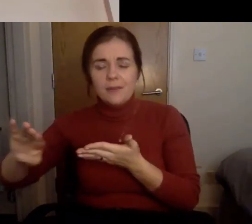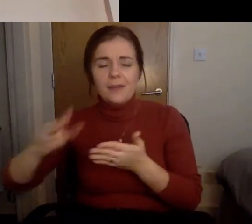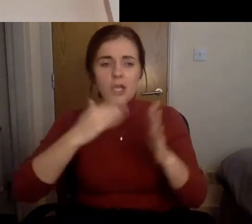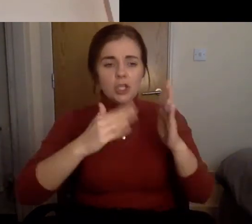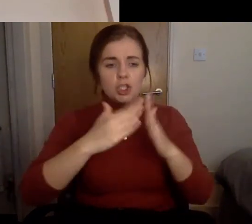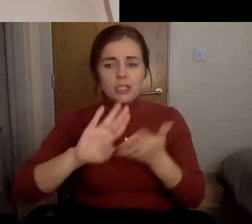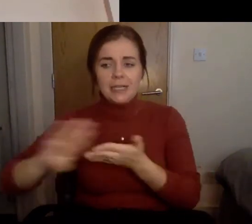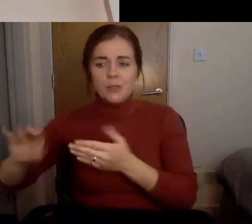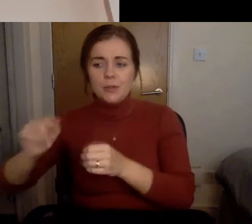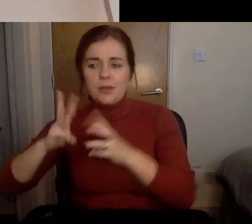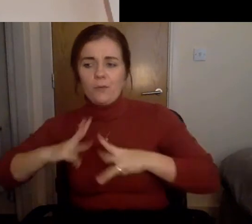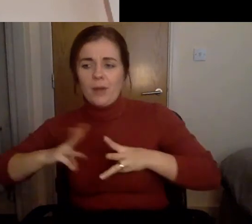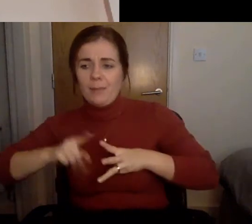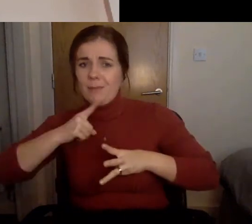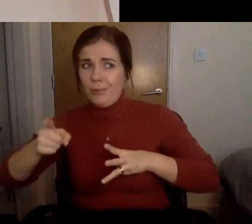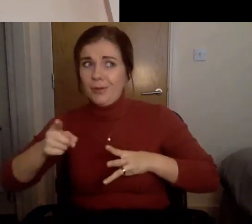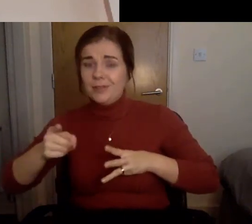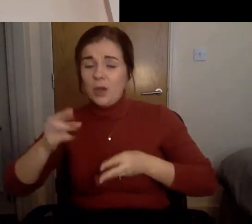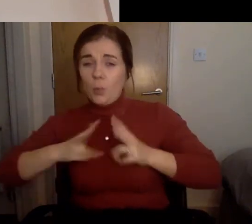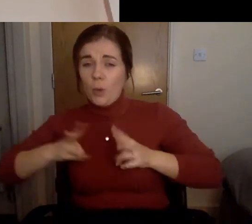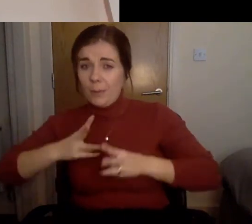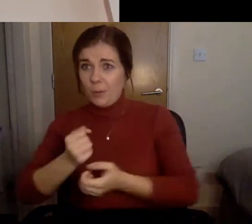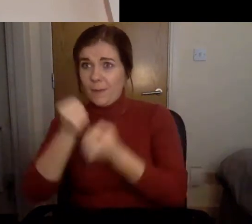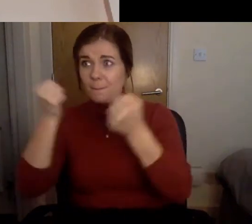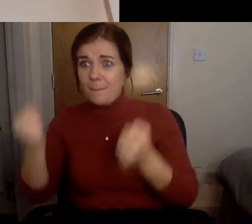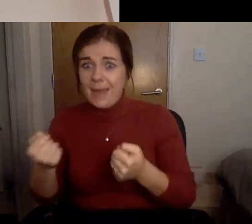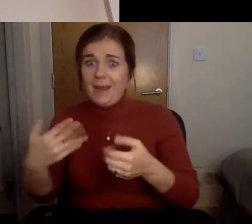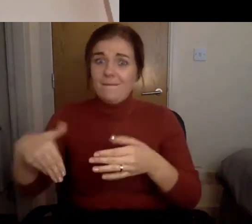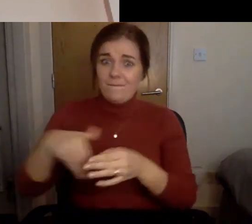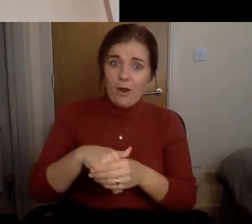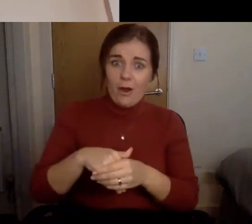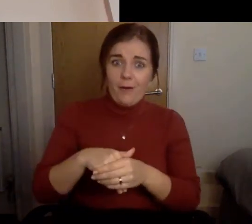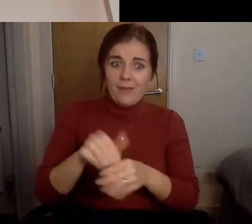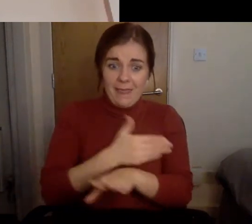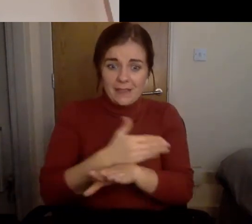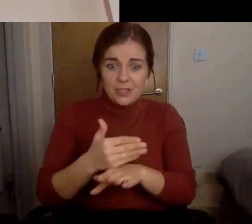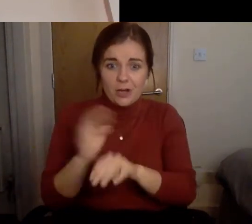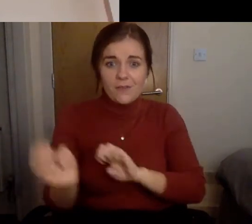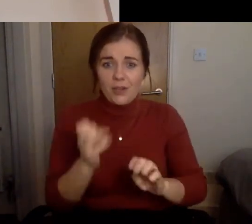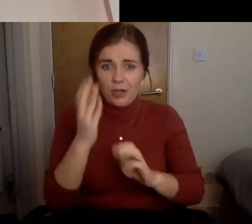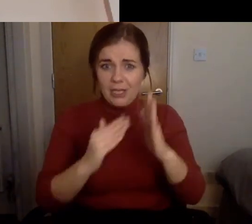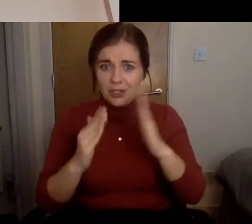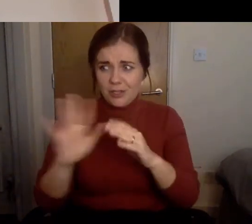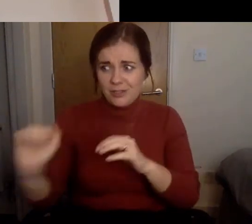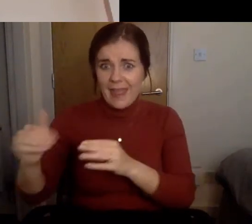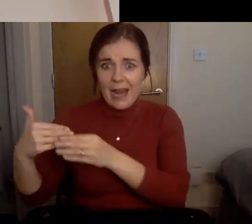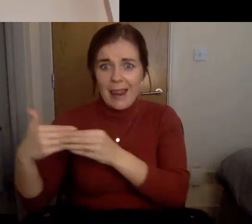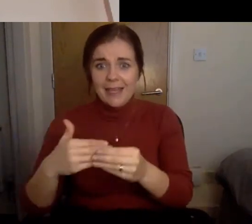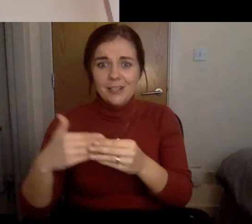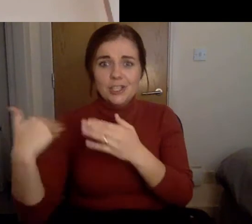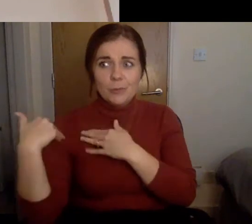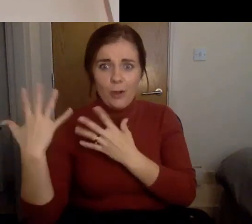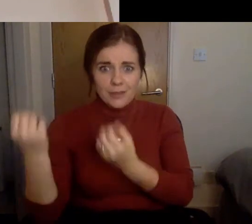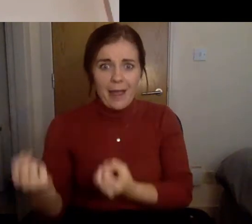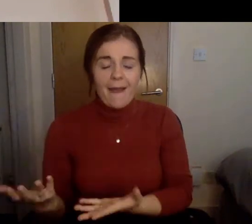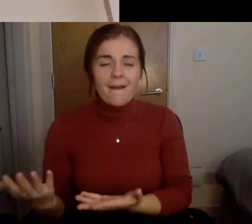the actual emergence of Christianity and the leadership roles they had there. Like, Joy, it really is, I suppose in some ways it's an